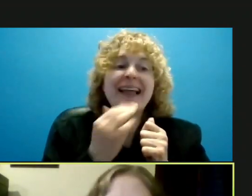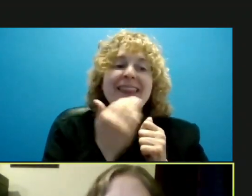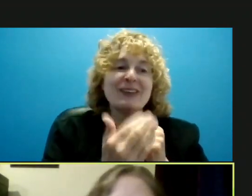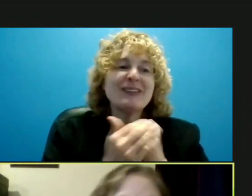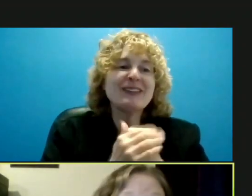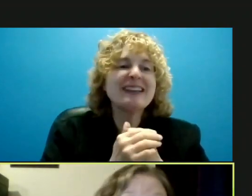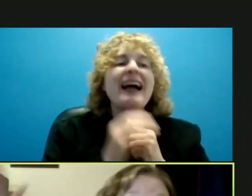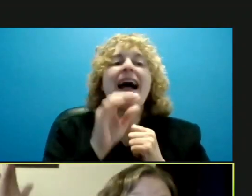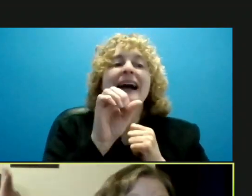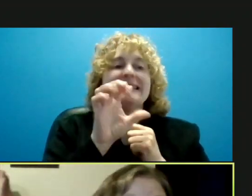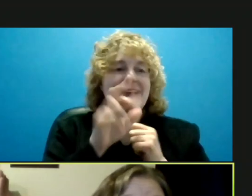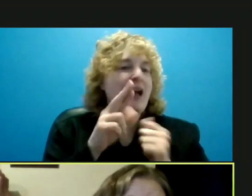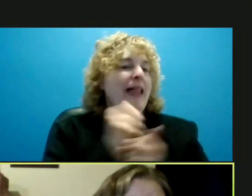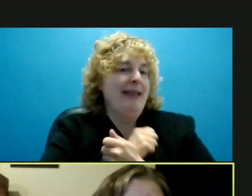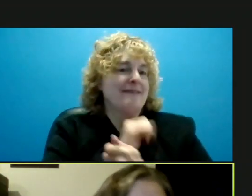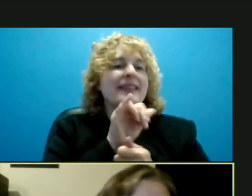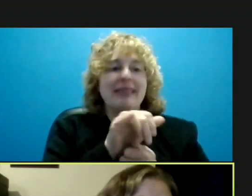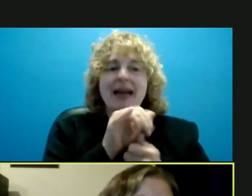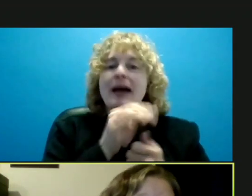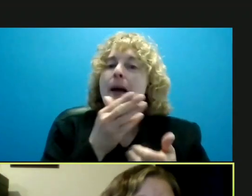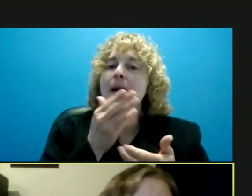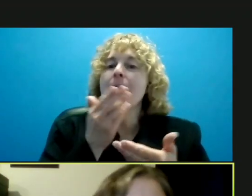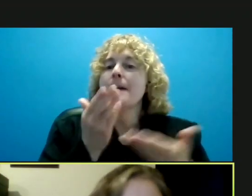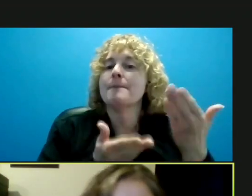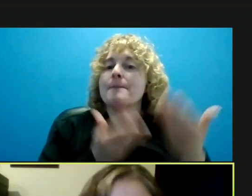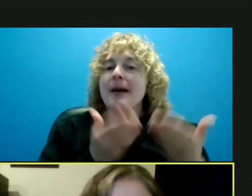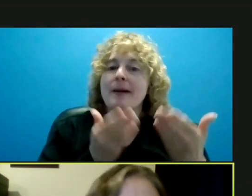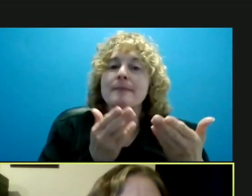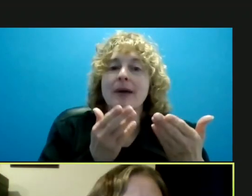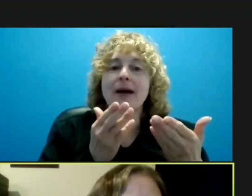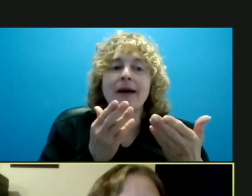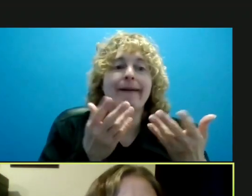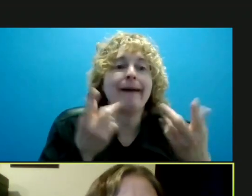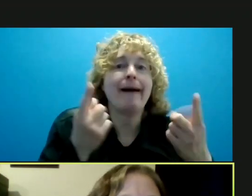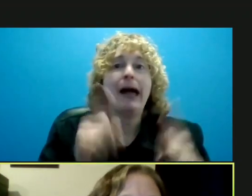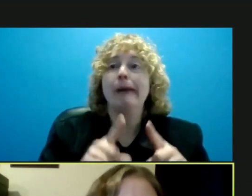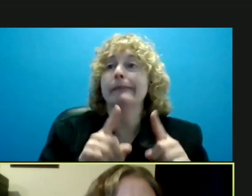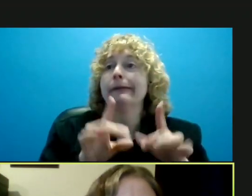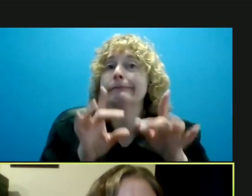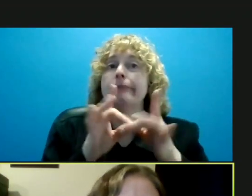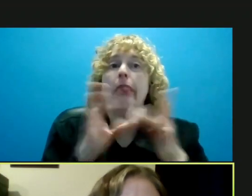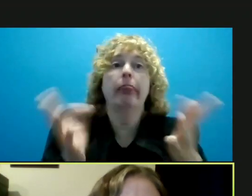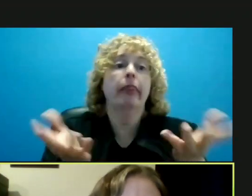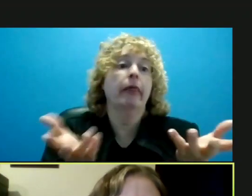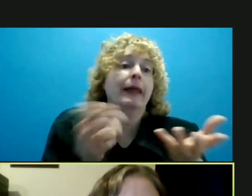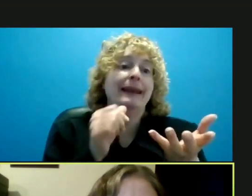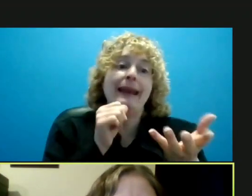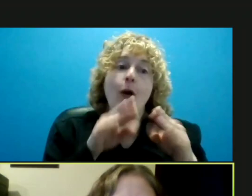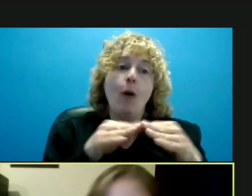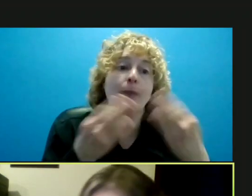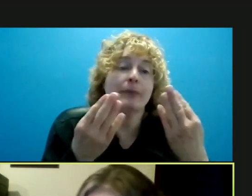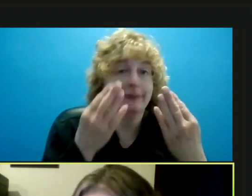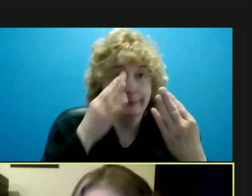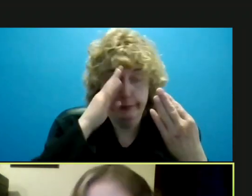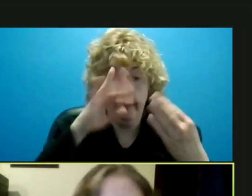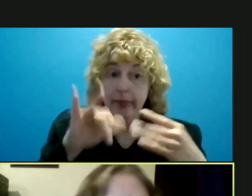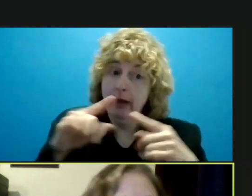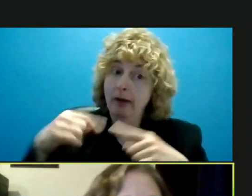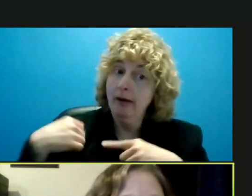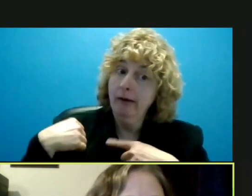Oscar, I love that. And maybe it will all just fall apart and we'll not be open. Because, you know, that is how we've all been living for the last year.